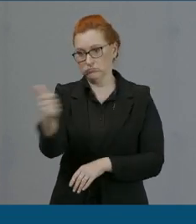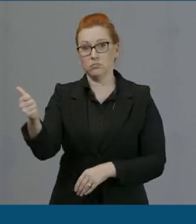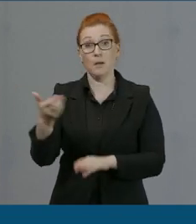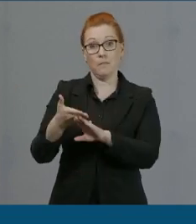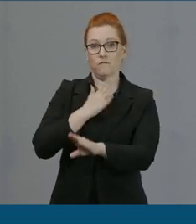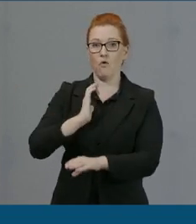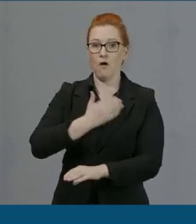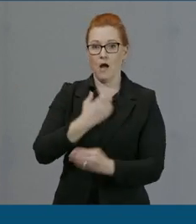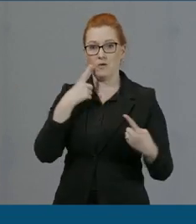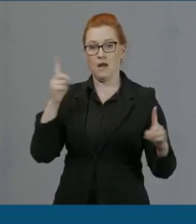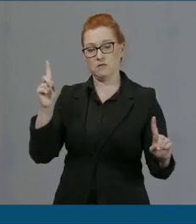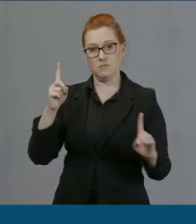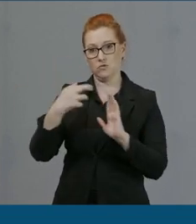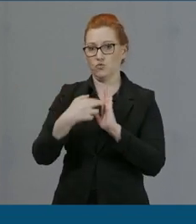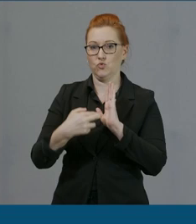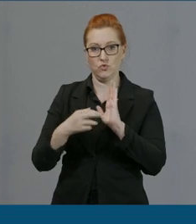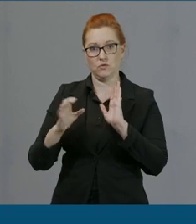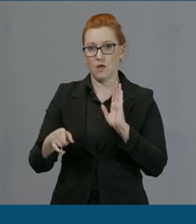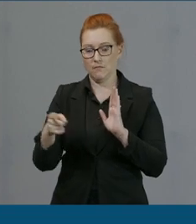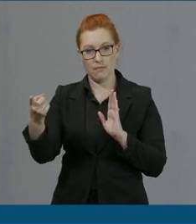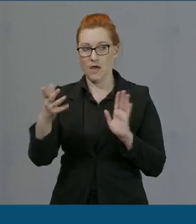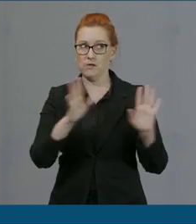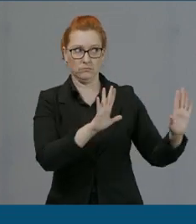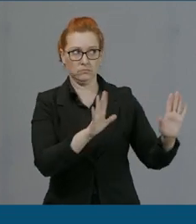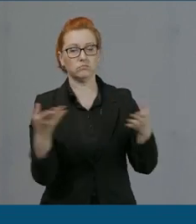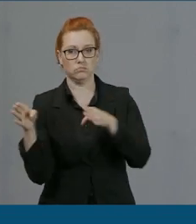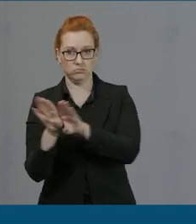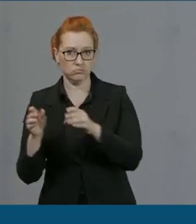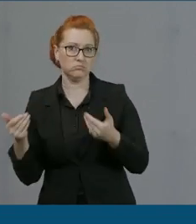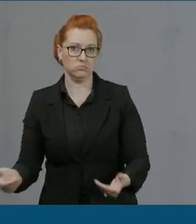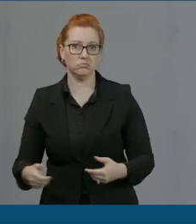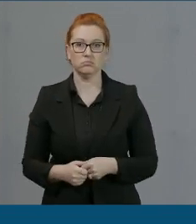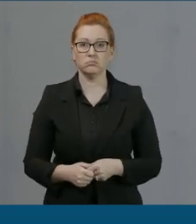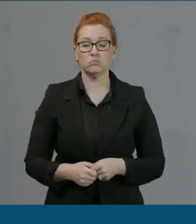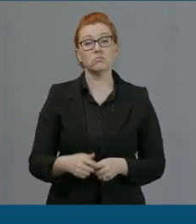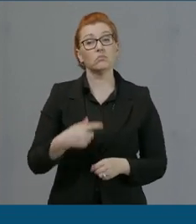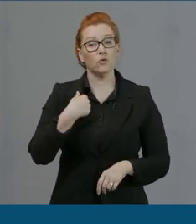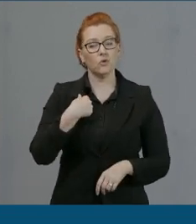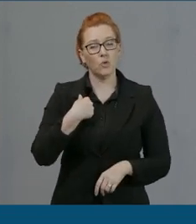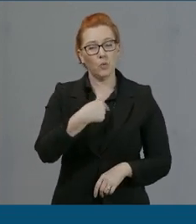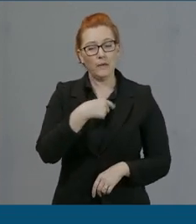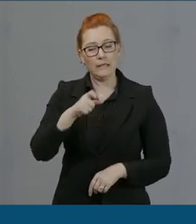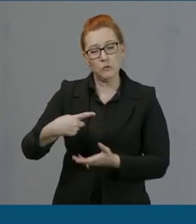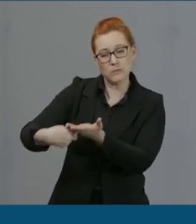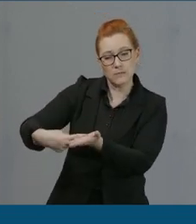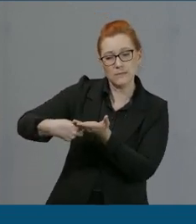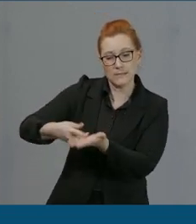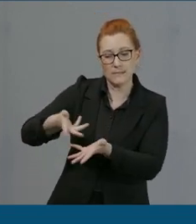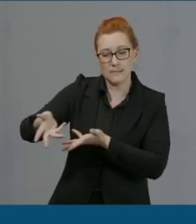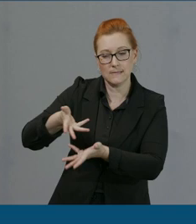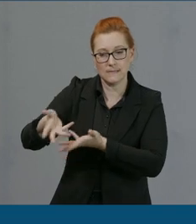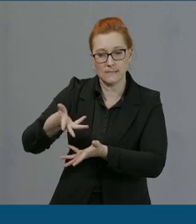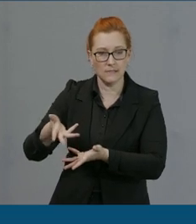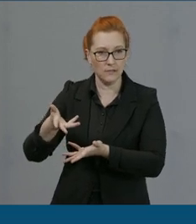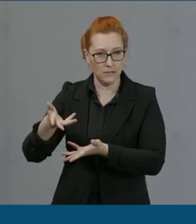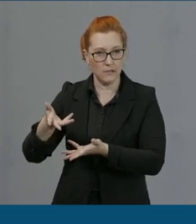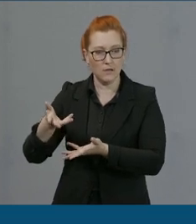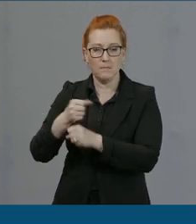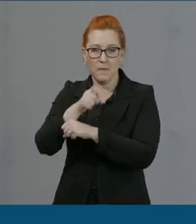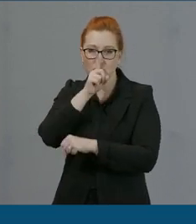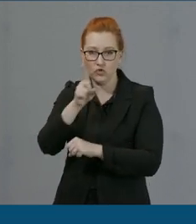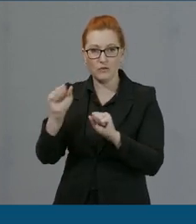announcements that we've made. We've got some discussions that we need to finalize with them. We want to work with the